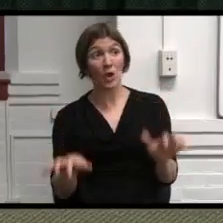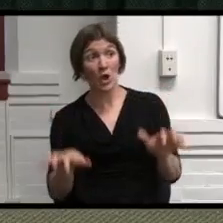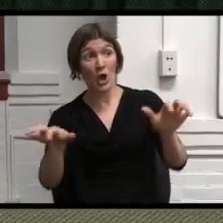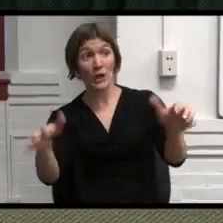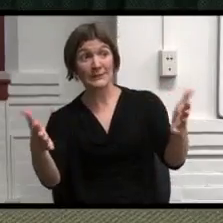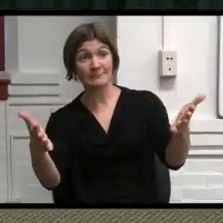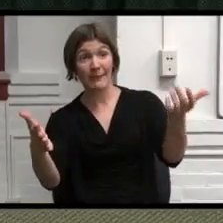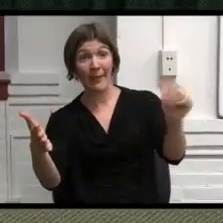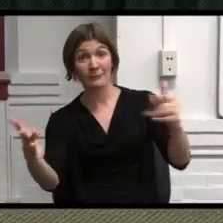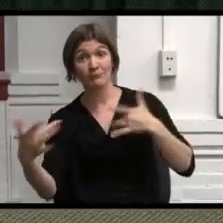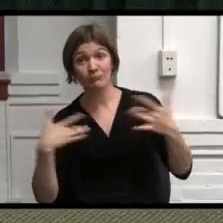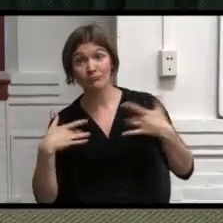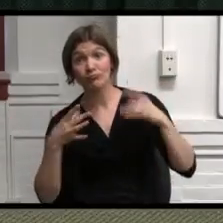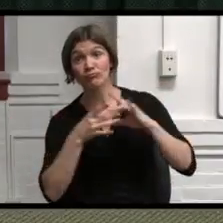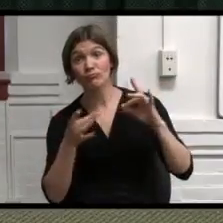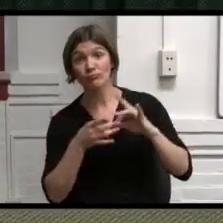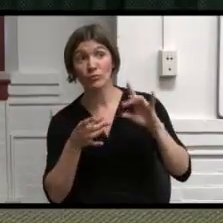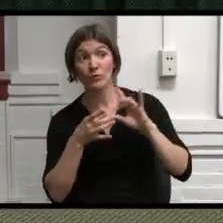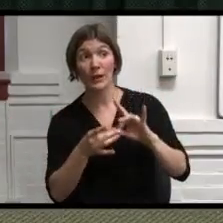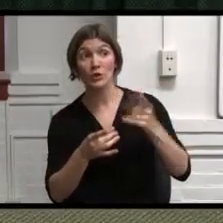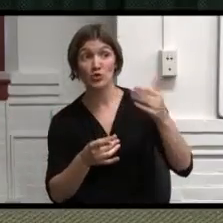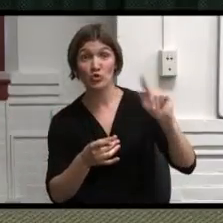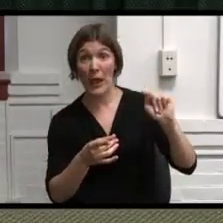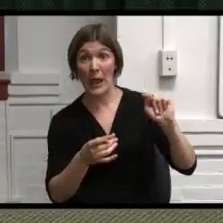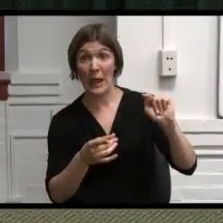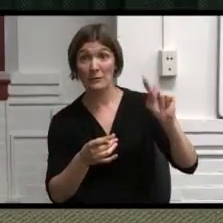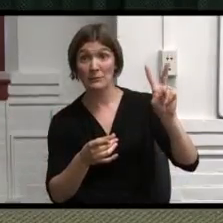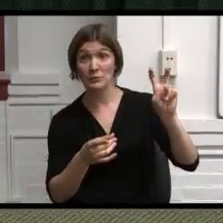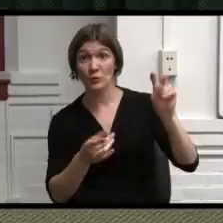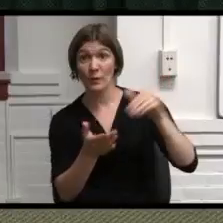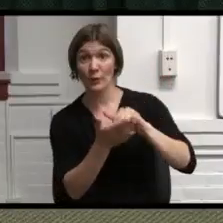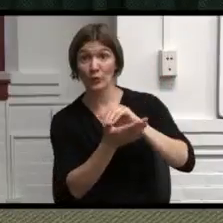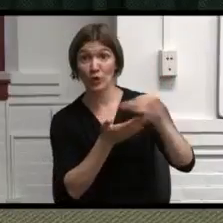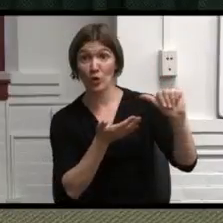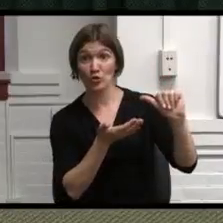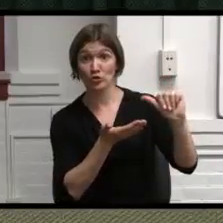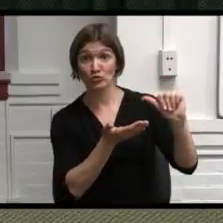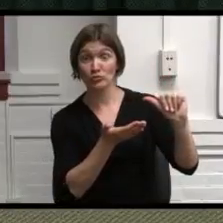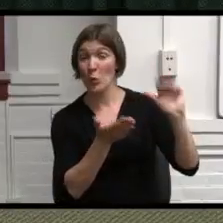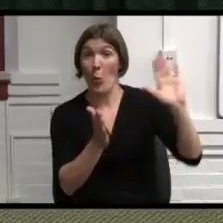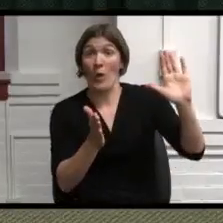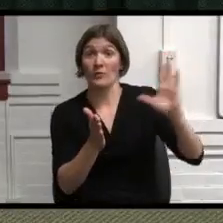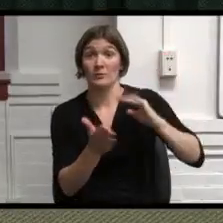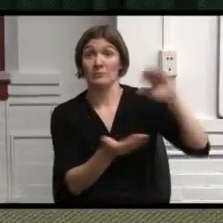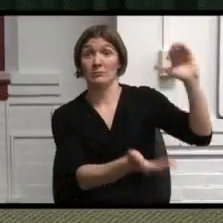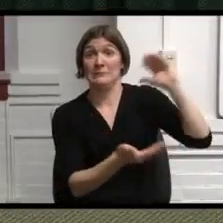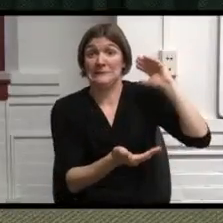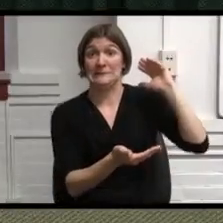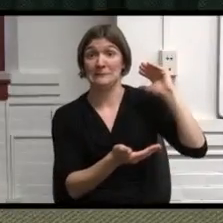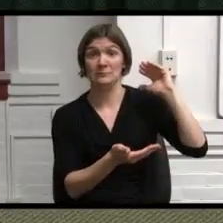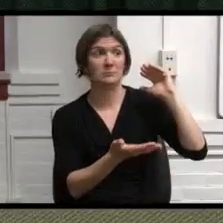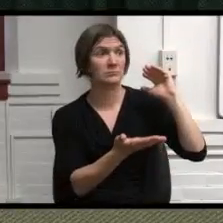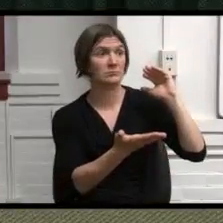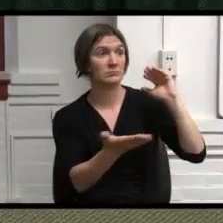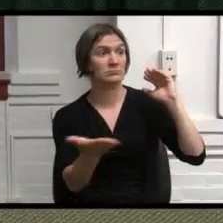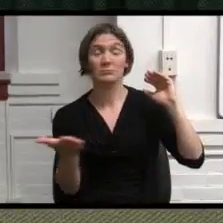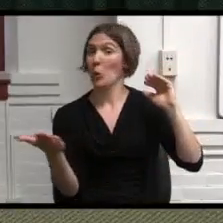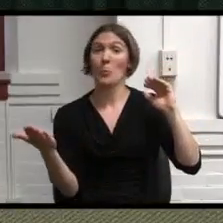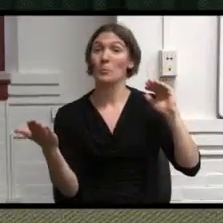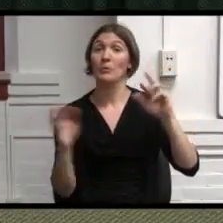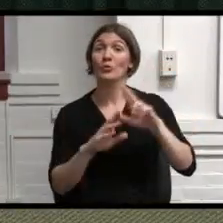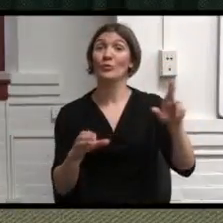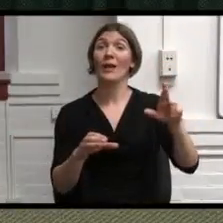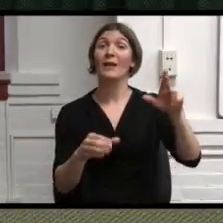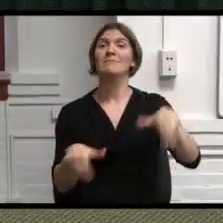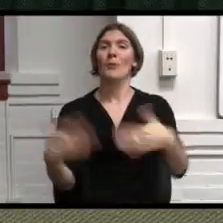the public have any questions or comments about the wonderful money we're getting? Okay, I